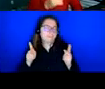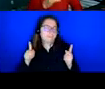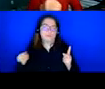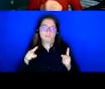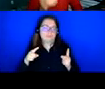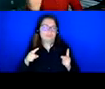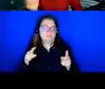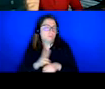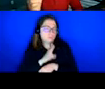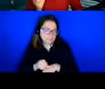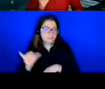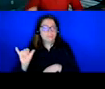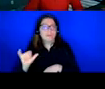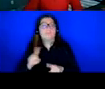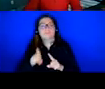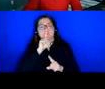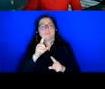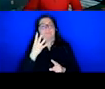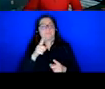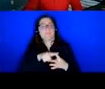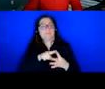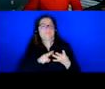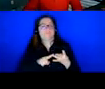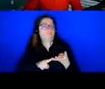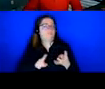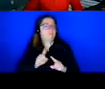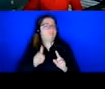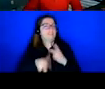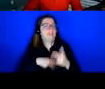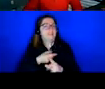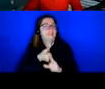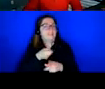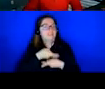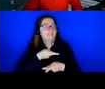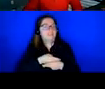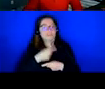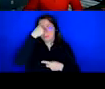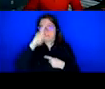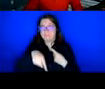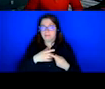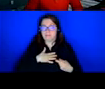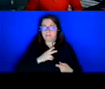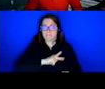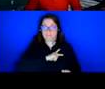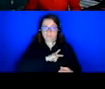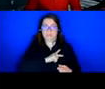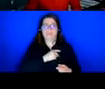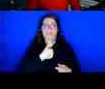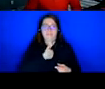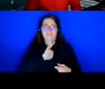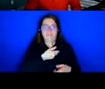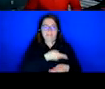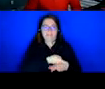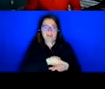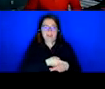really 4 domains of self-care. So really thinking about, okay, here's my personal self-care. So my physical, mental,